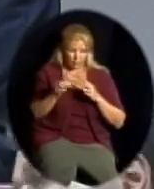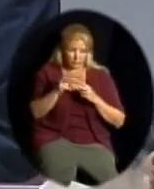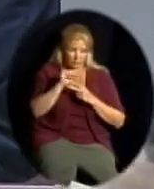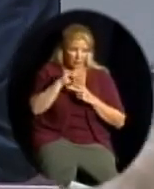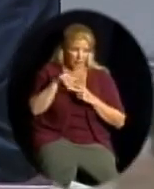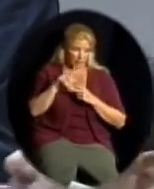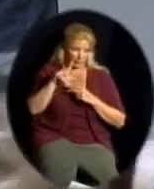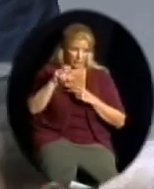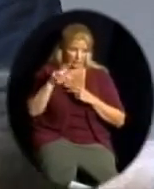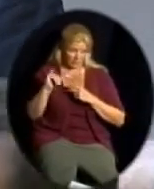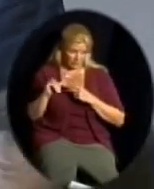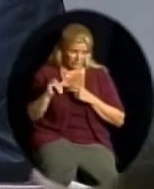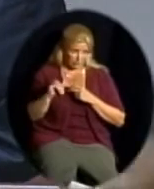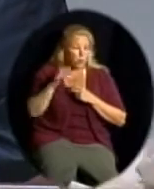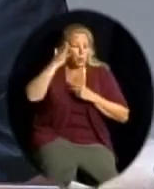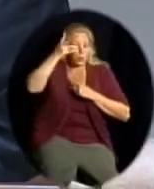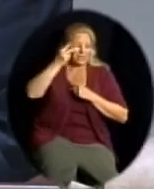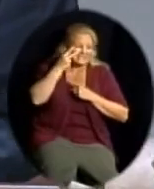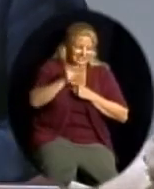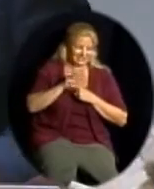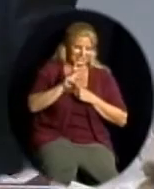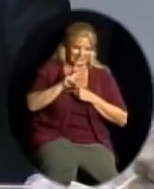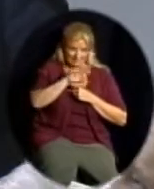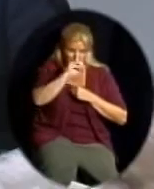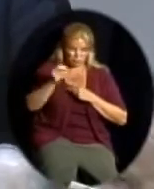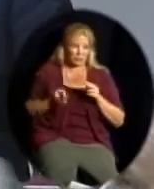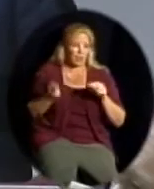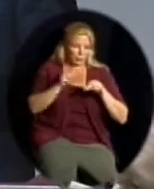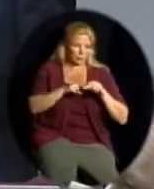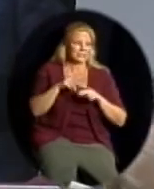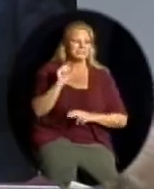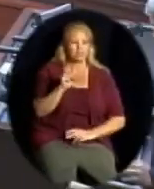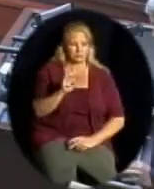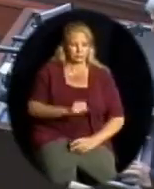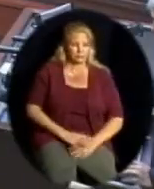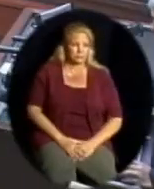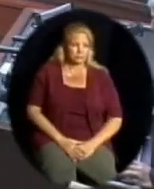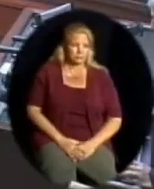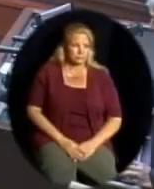there is a 6% increase, yes. Very good, thank you.